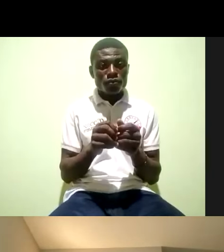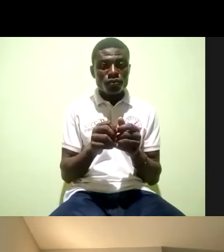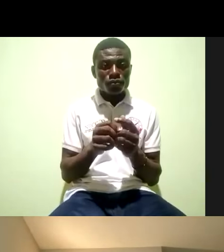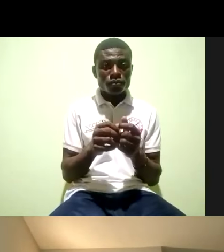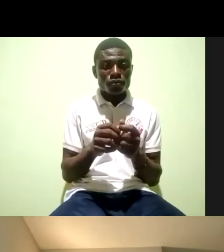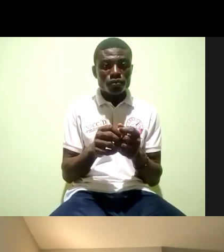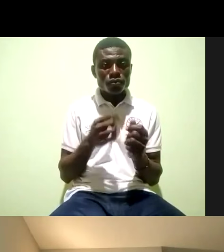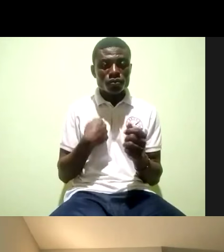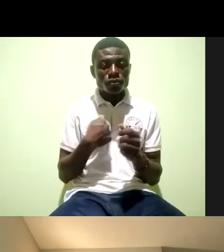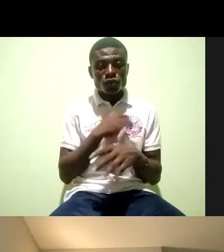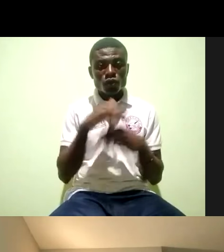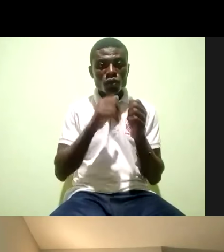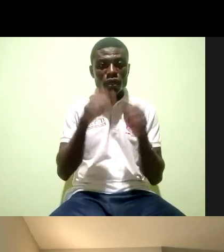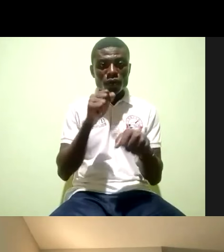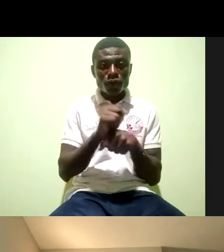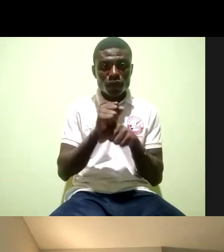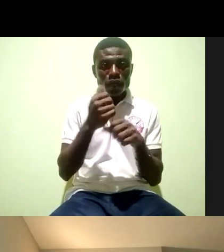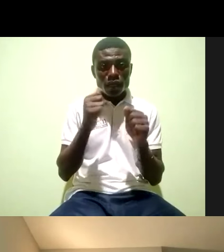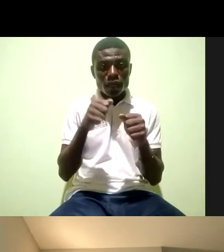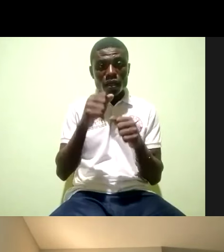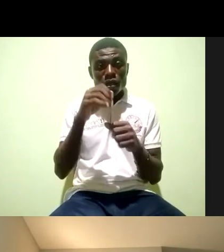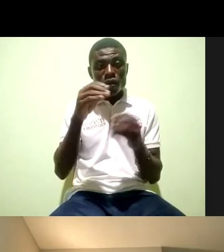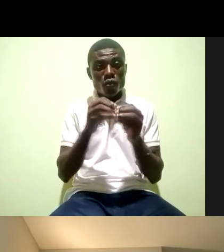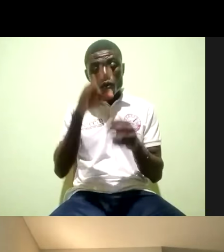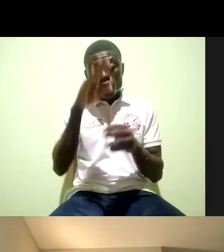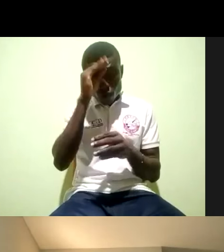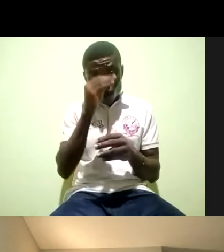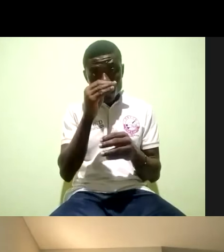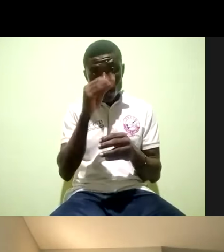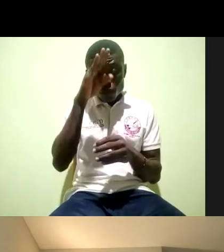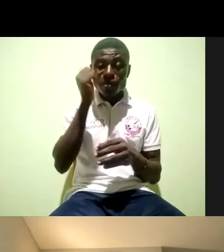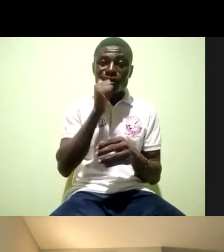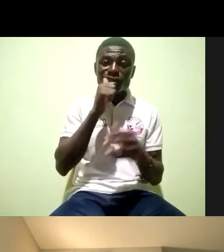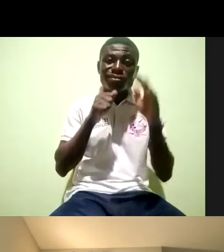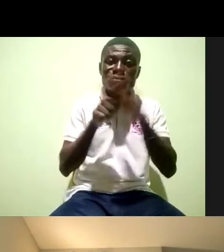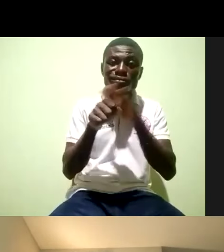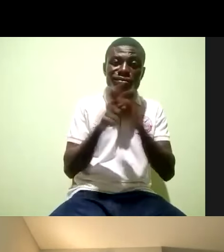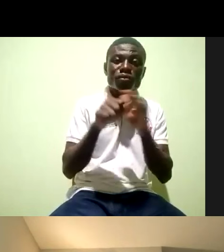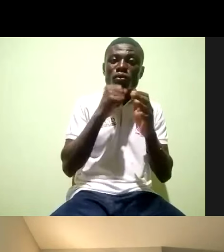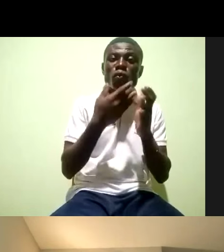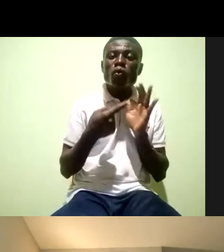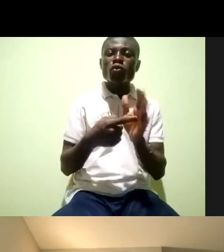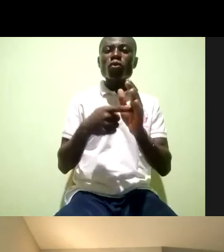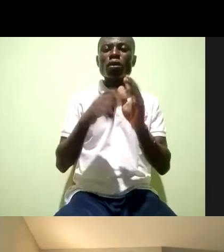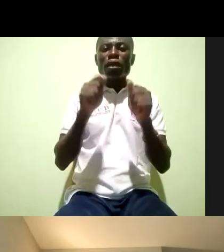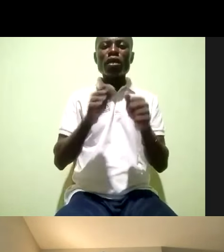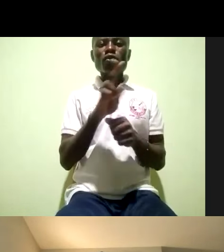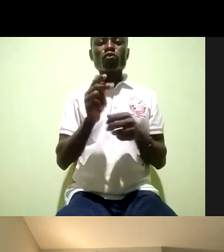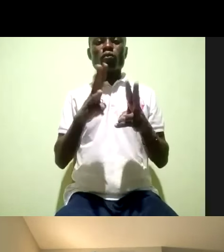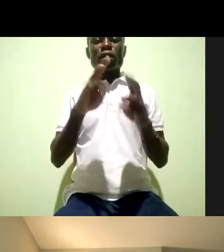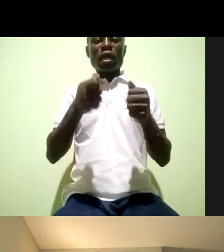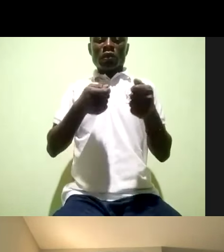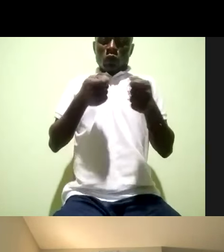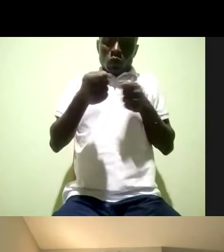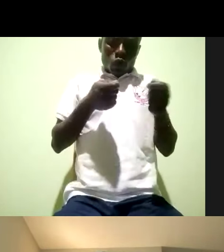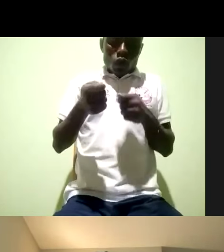technically boys get diagnosed more than the girls, because girls may hide it or compensate it with some strategies or with other